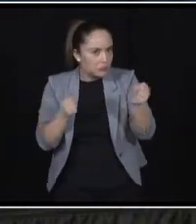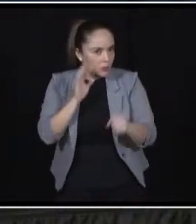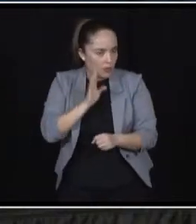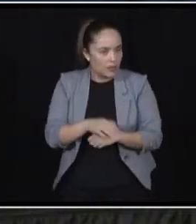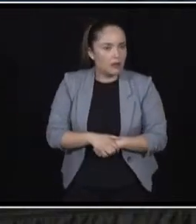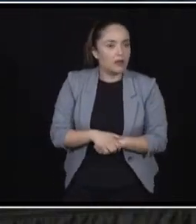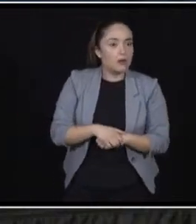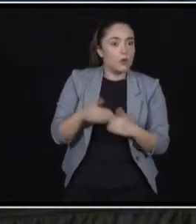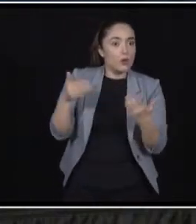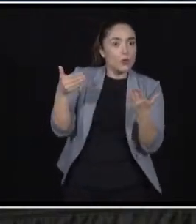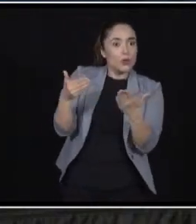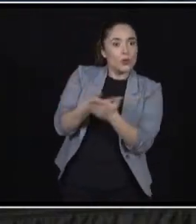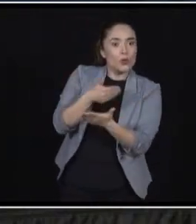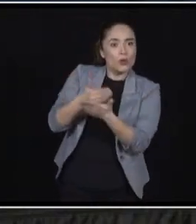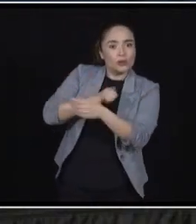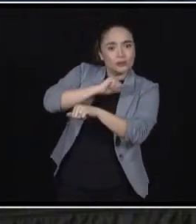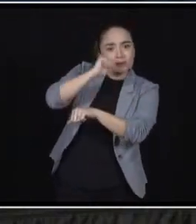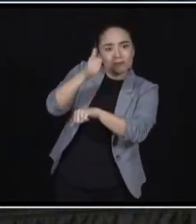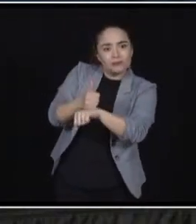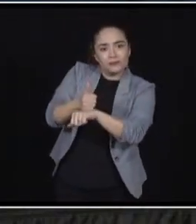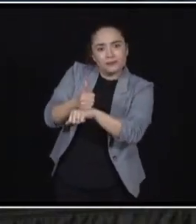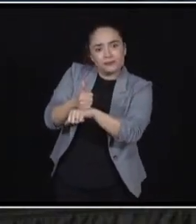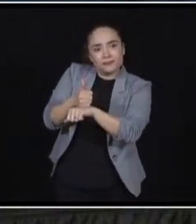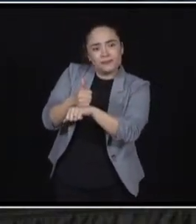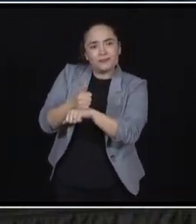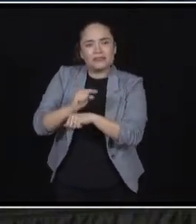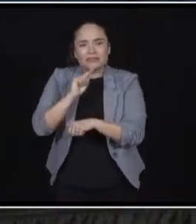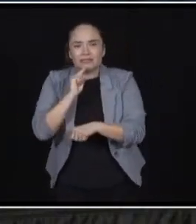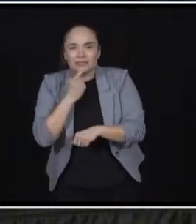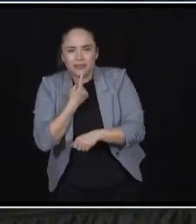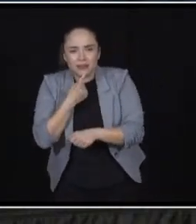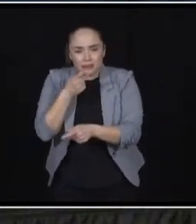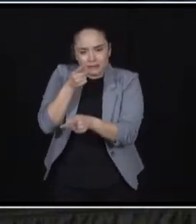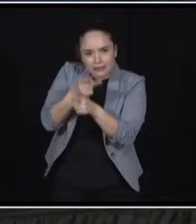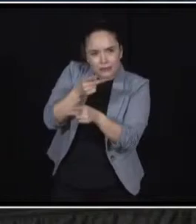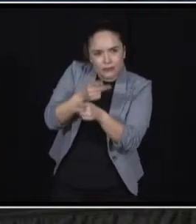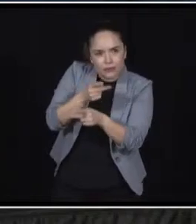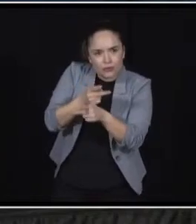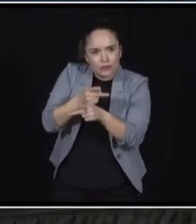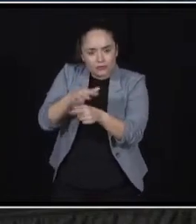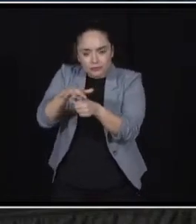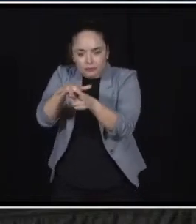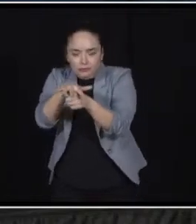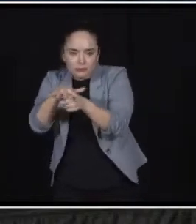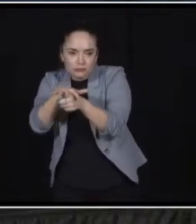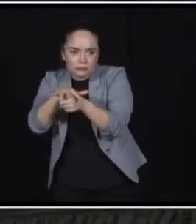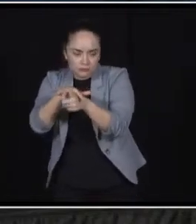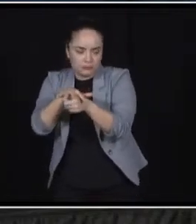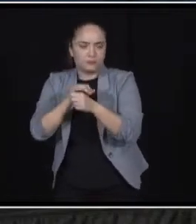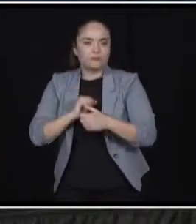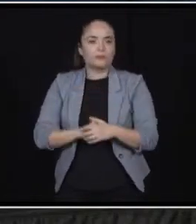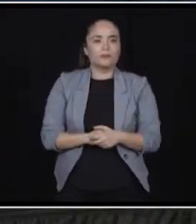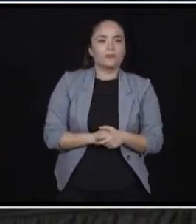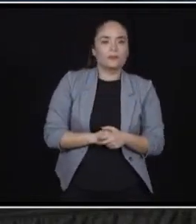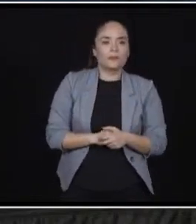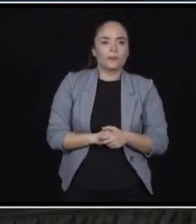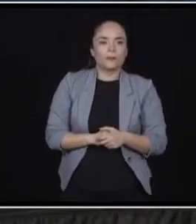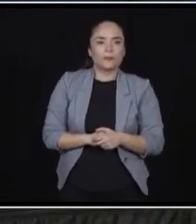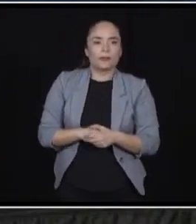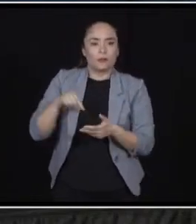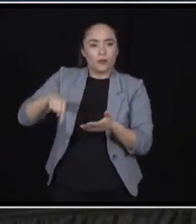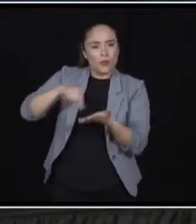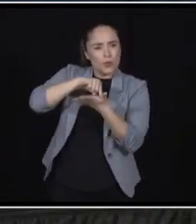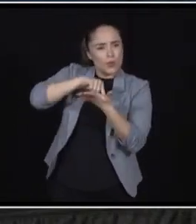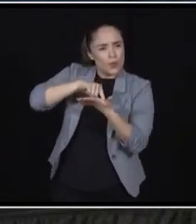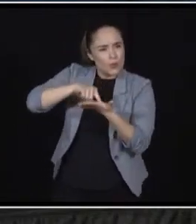care capacity spaces. We expect to have 350 net new spaces by the end of this week. And so right now we're looking